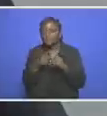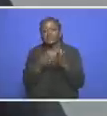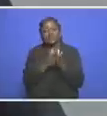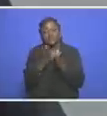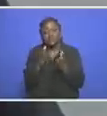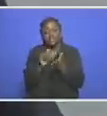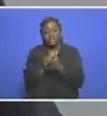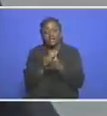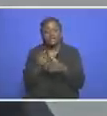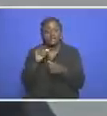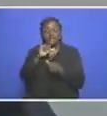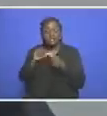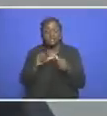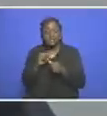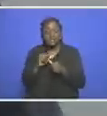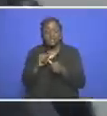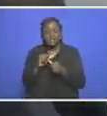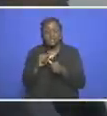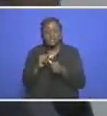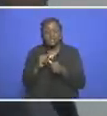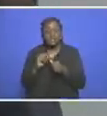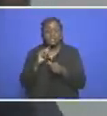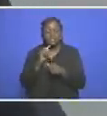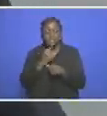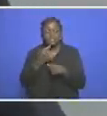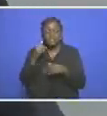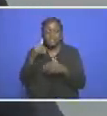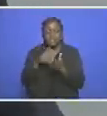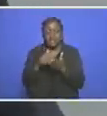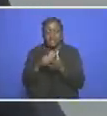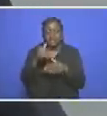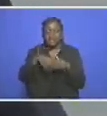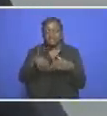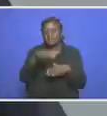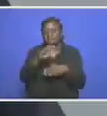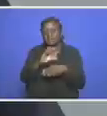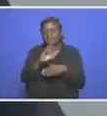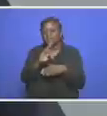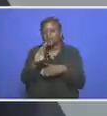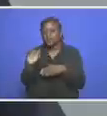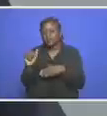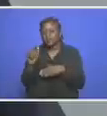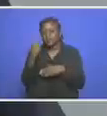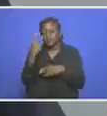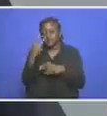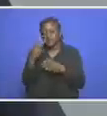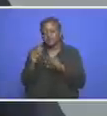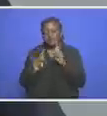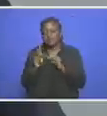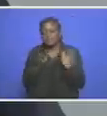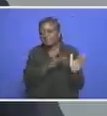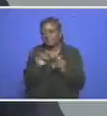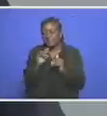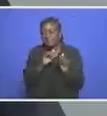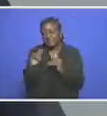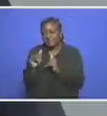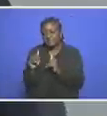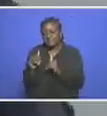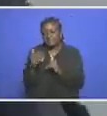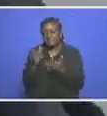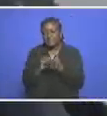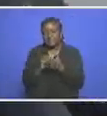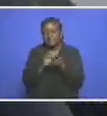you're beginning to see people again spill out. And then it becomes a problem for us, particularly because the political community